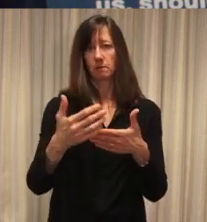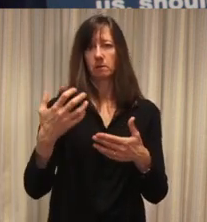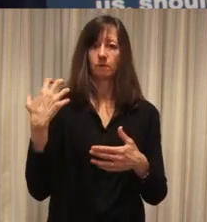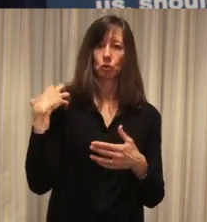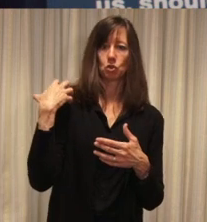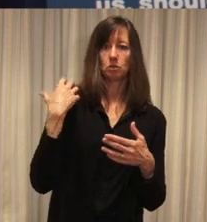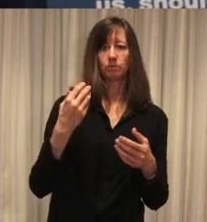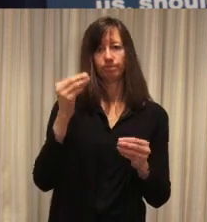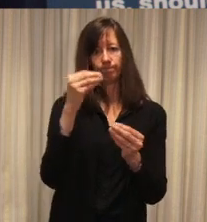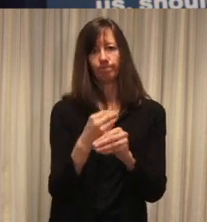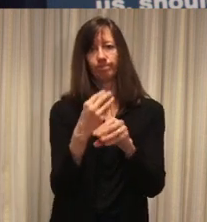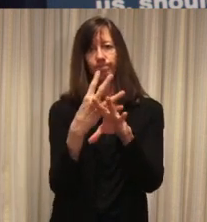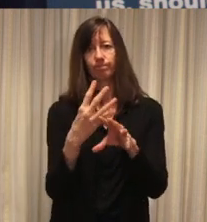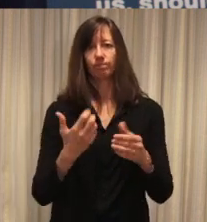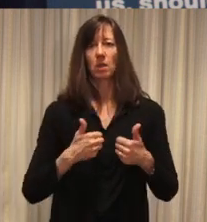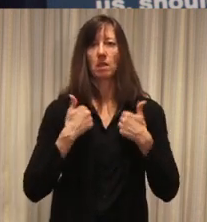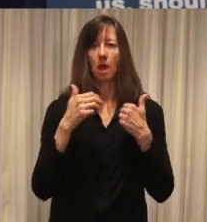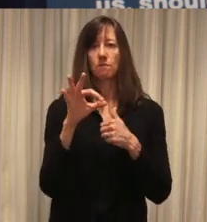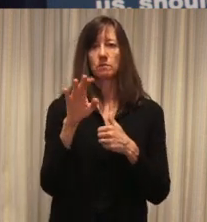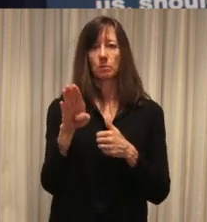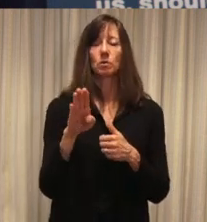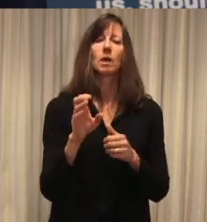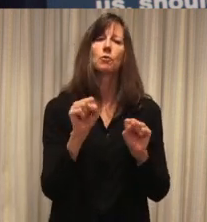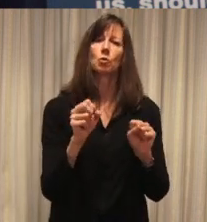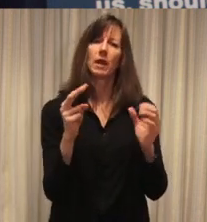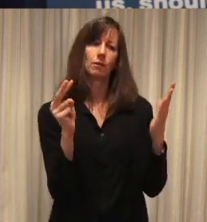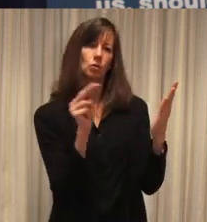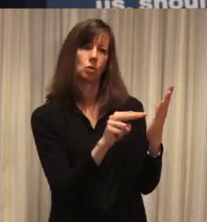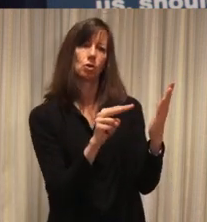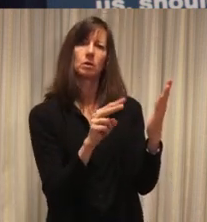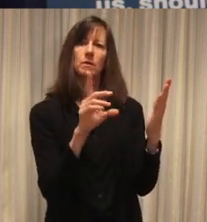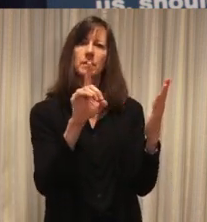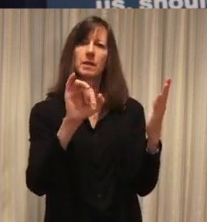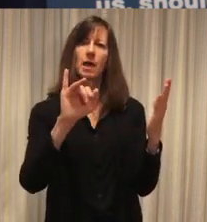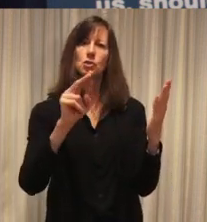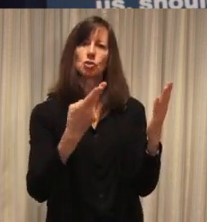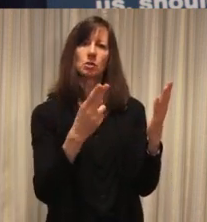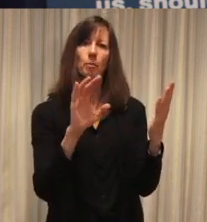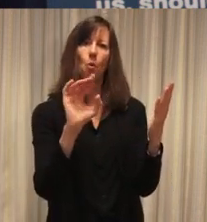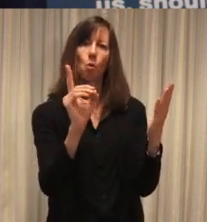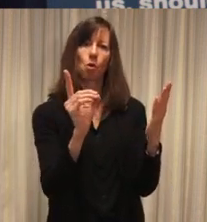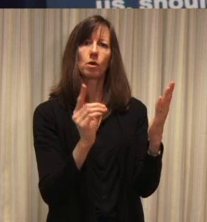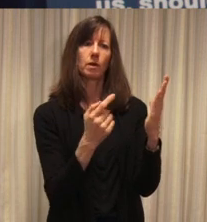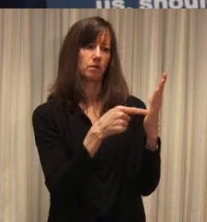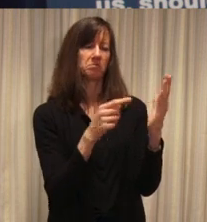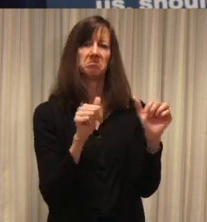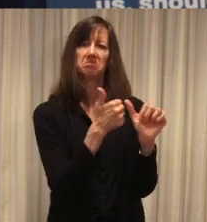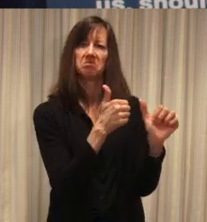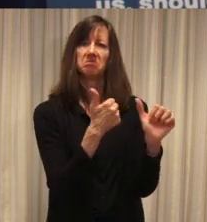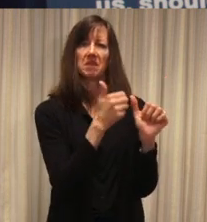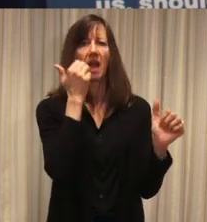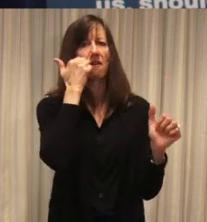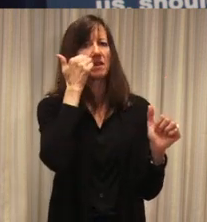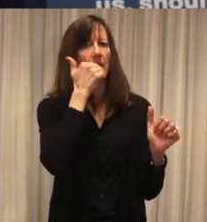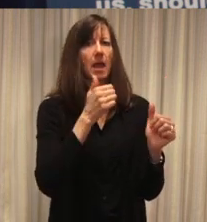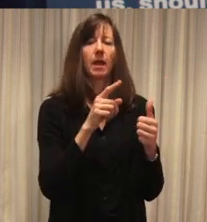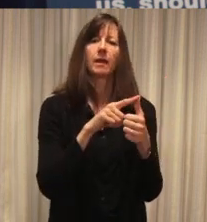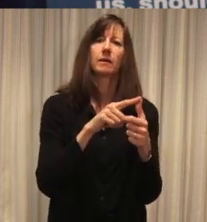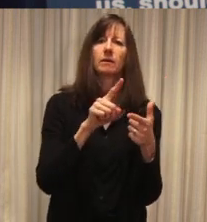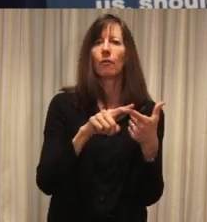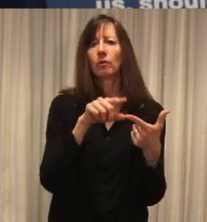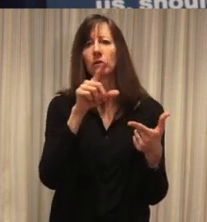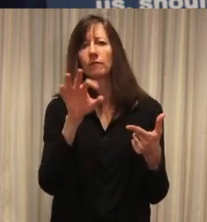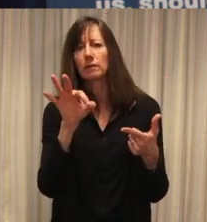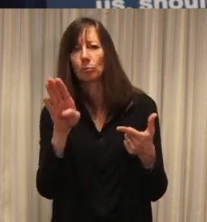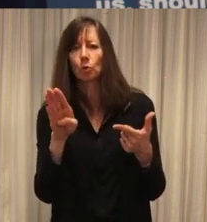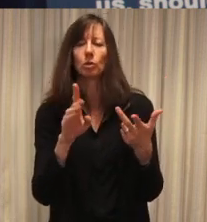webpage. You can check the dashboard. That's updated every day. You can check our social media, Facebook, Twitter, Instagram, all those fun things.